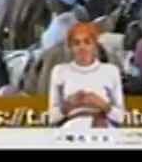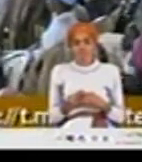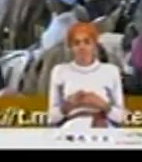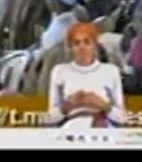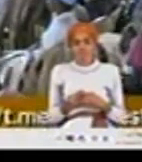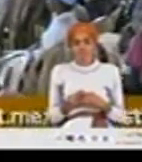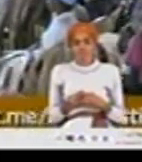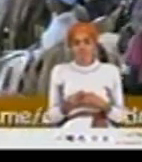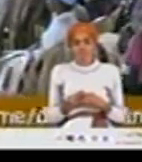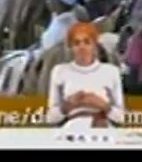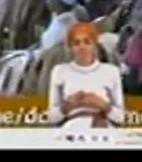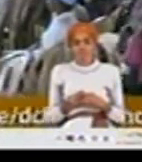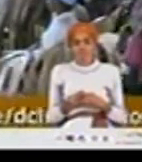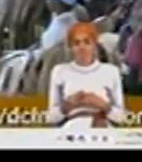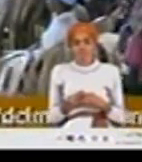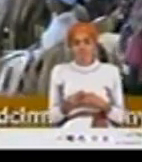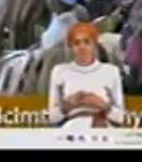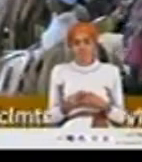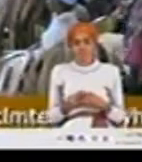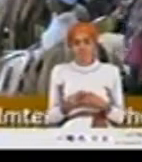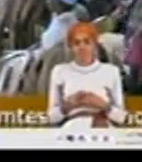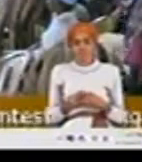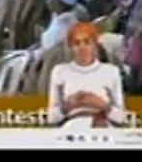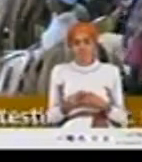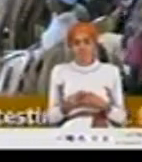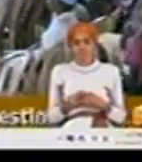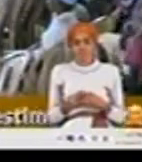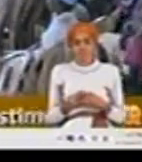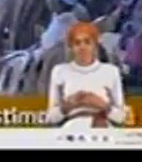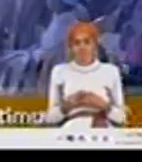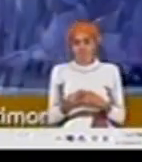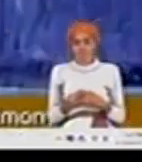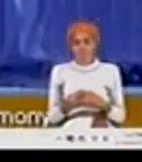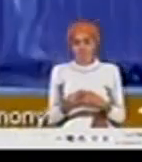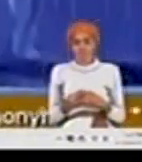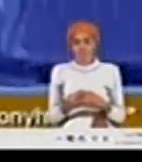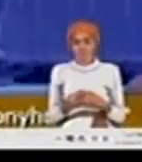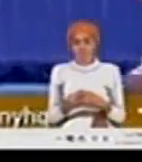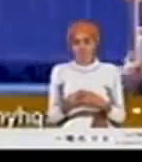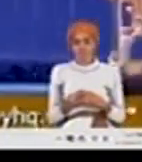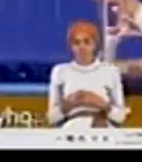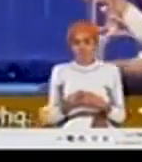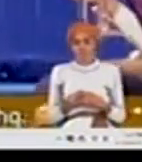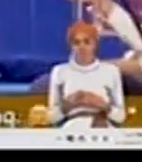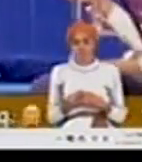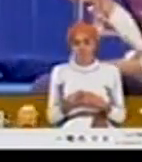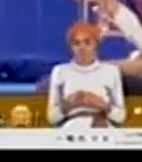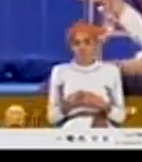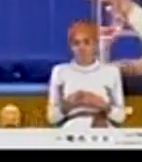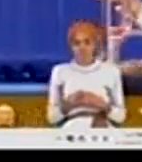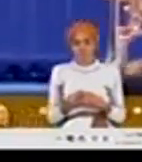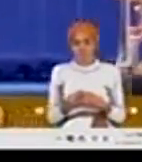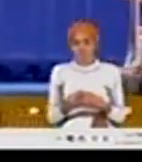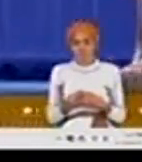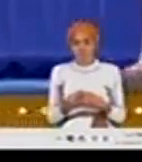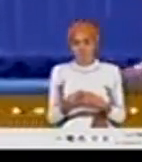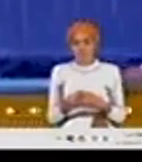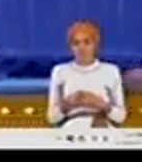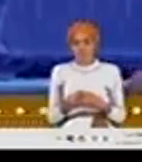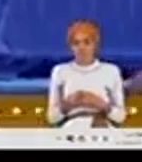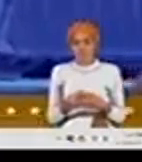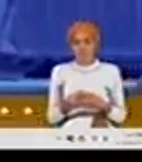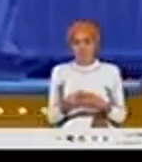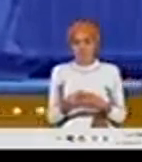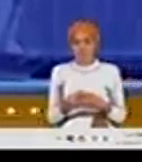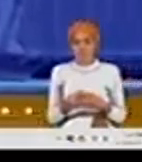condition use your mic use your mic give me the big name that that the problem the young man the first medical condition is a fracture